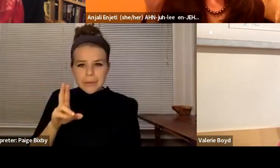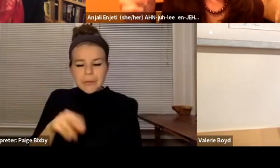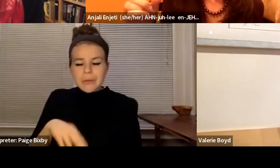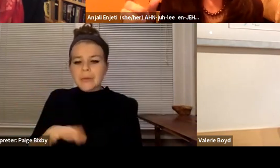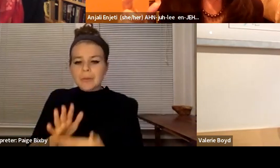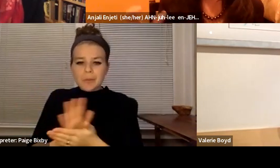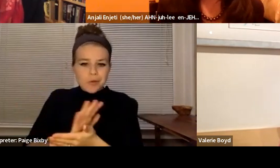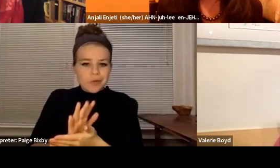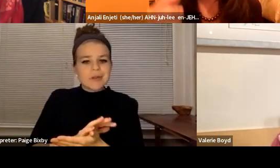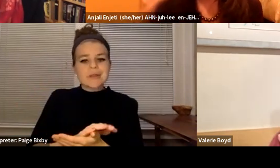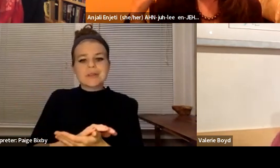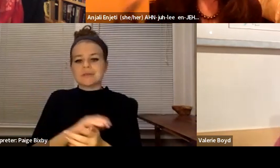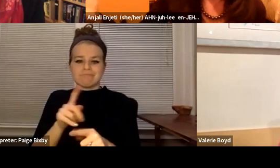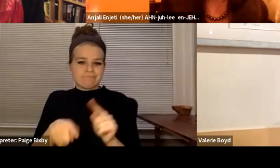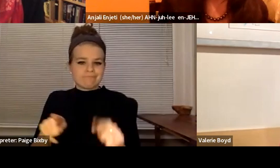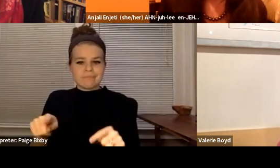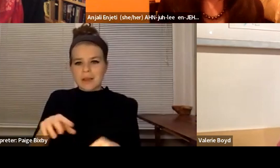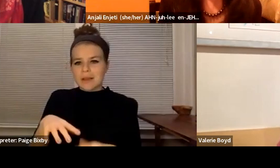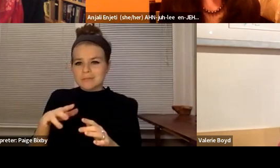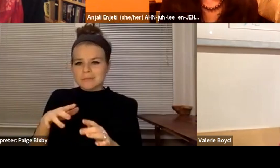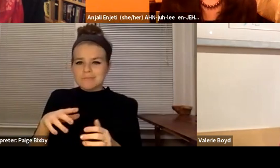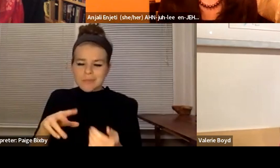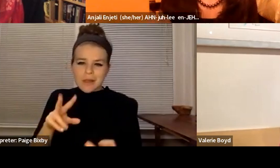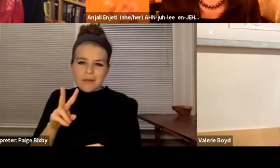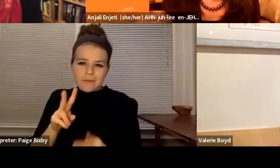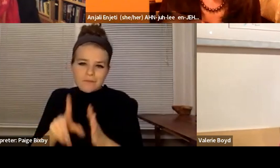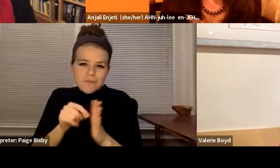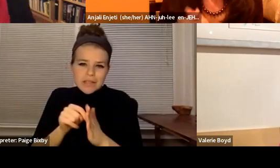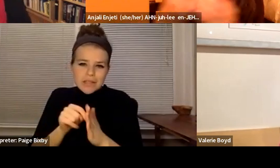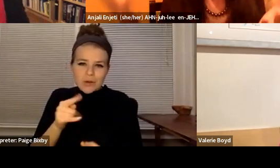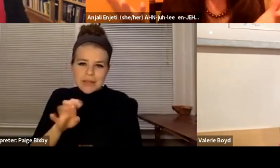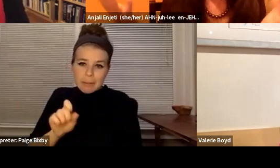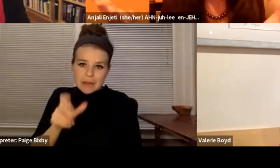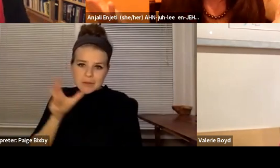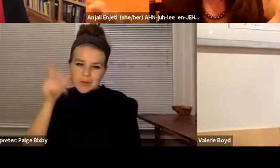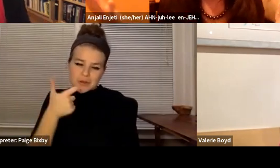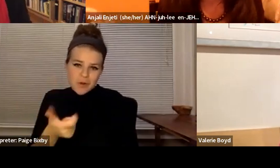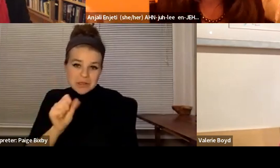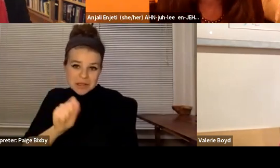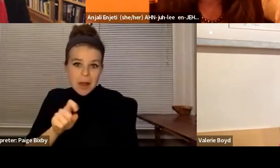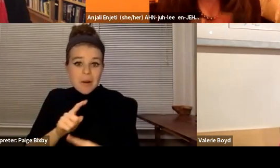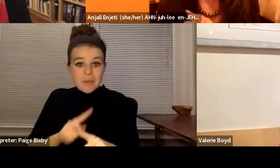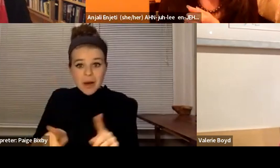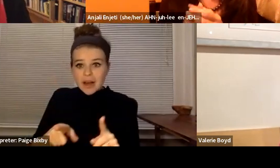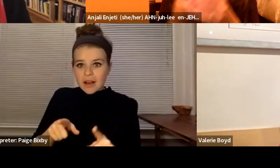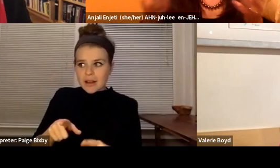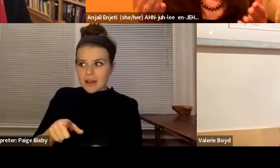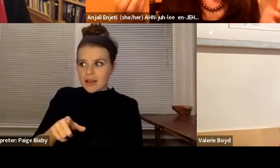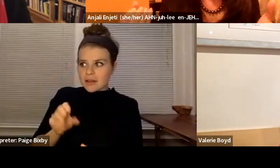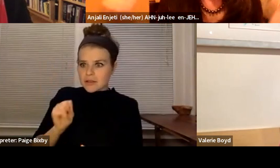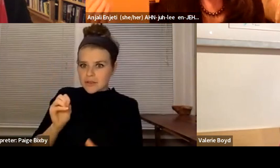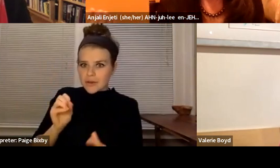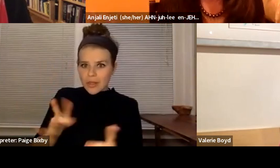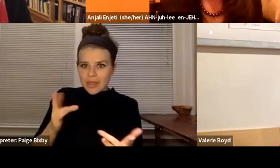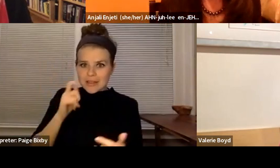on videotape that my parents would watch. And so they were even so light skinned. I just couldn't even, like,